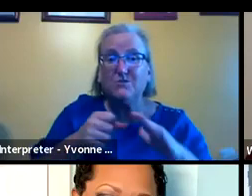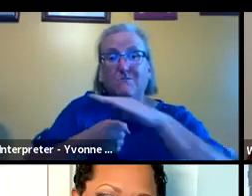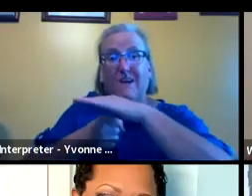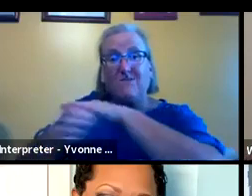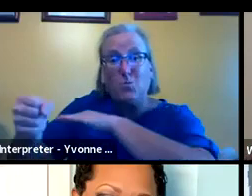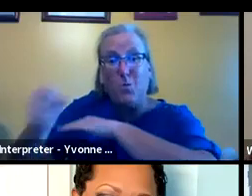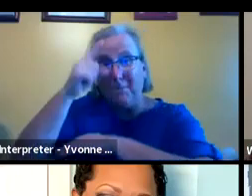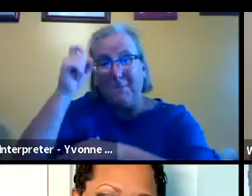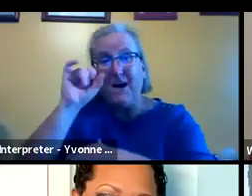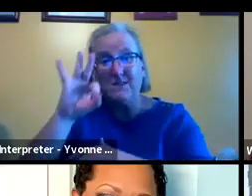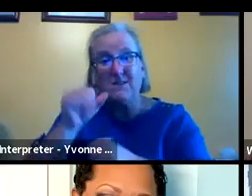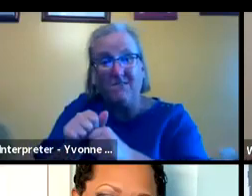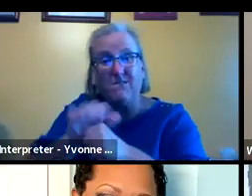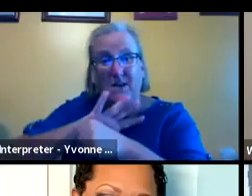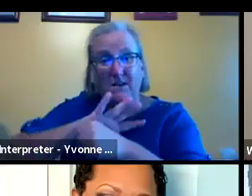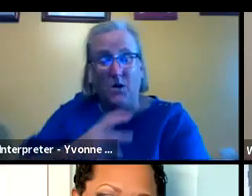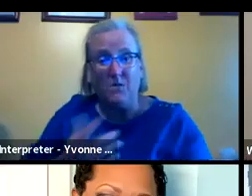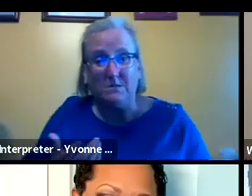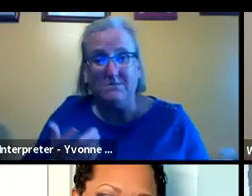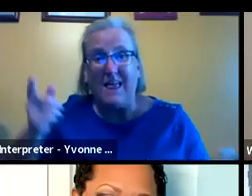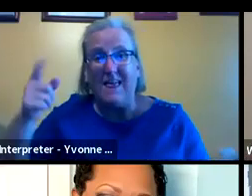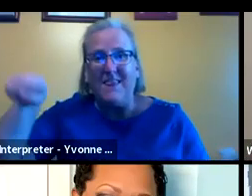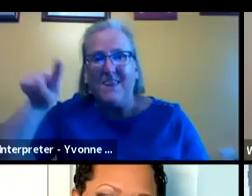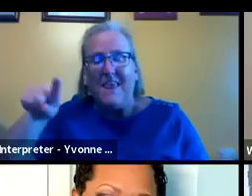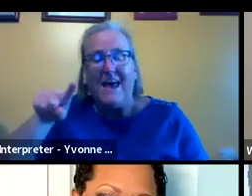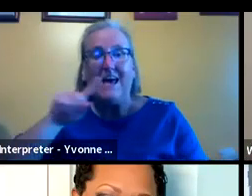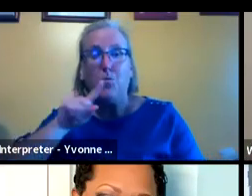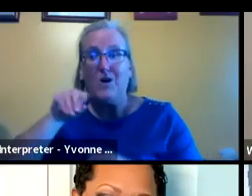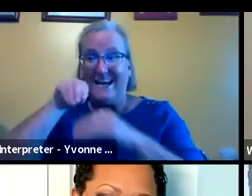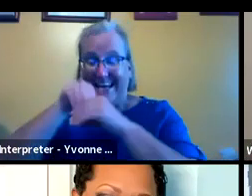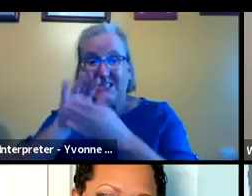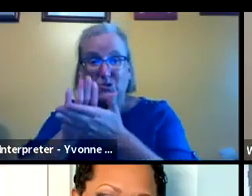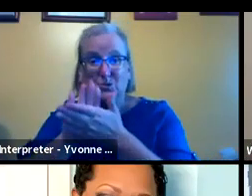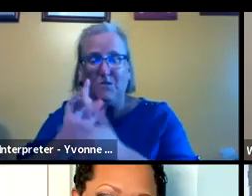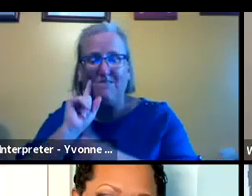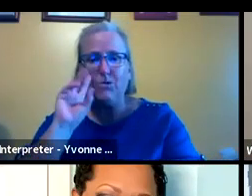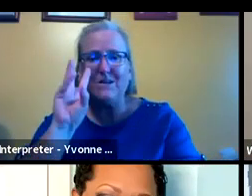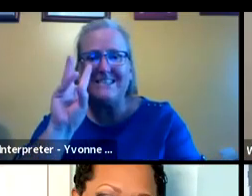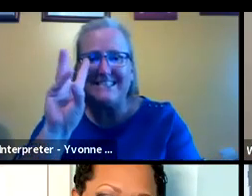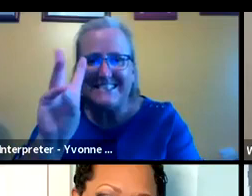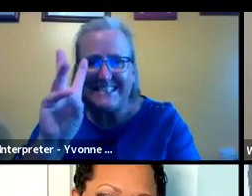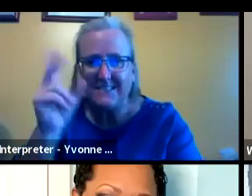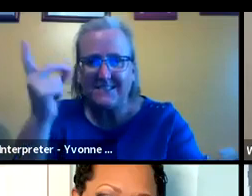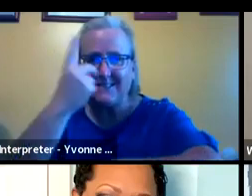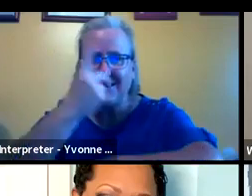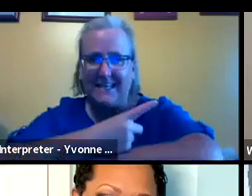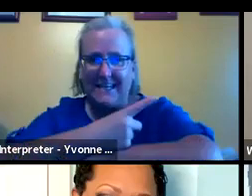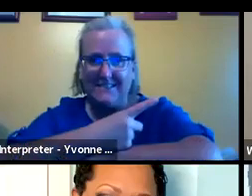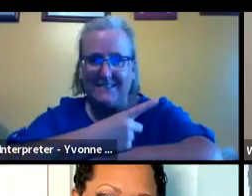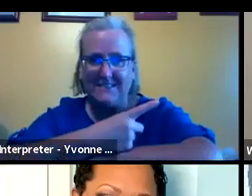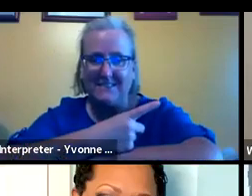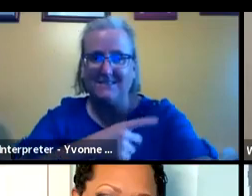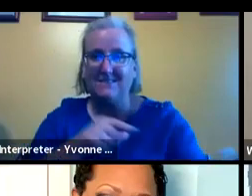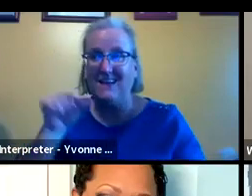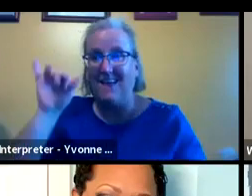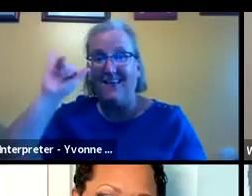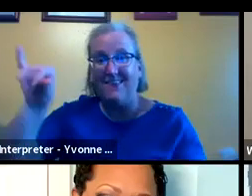COVID-19. They've been in session for 6 days. 6 days. That district was